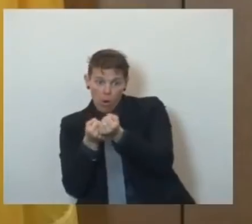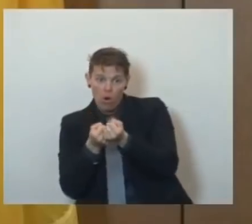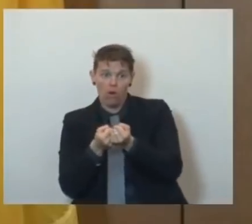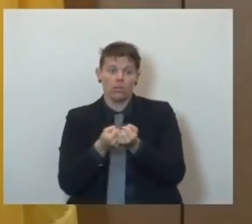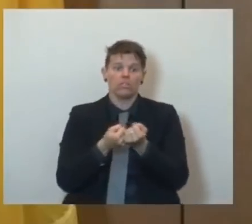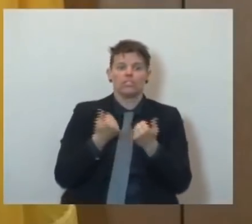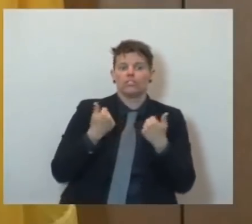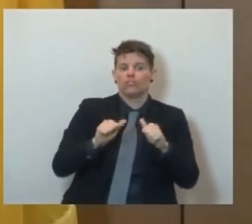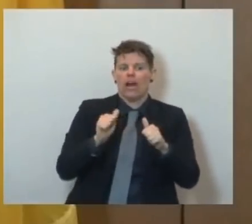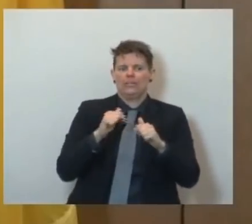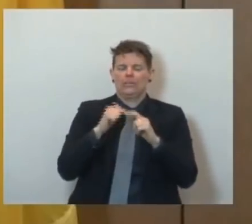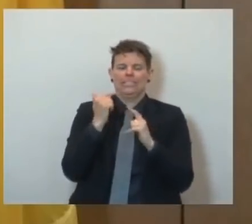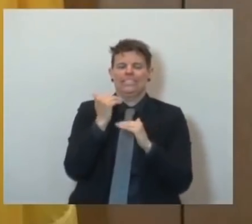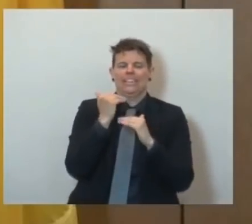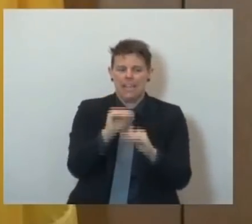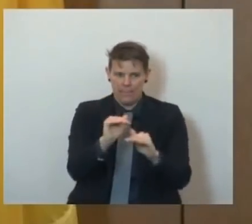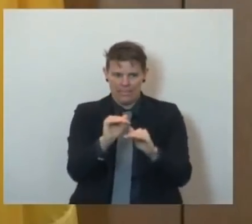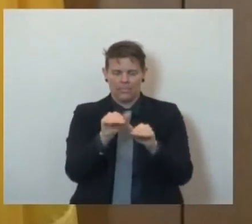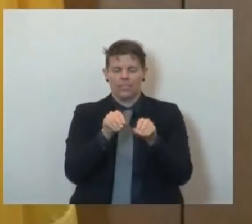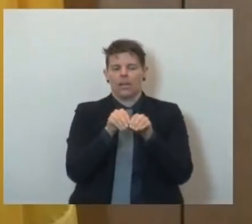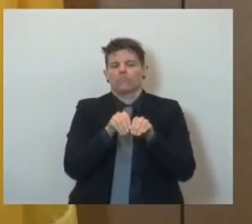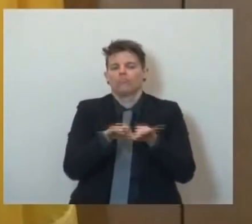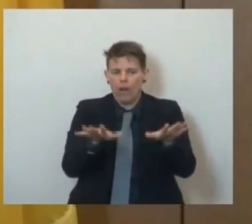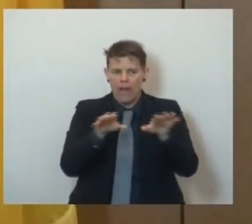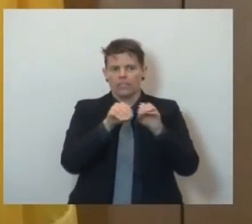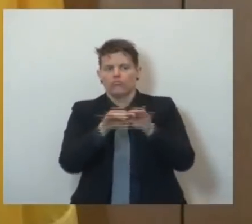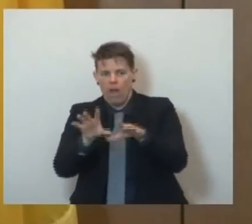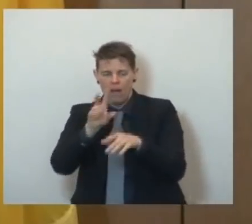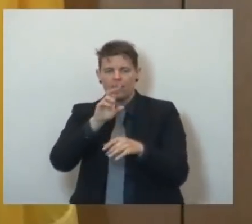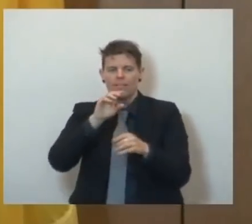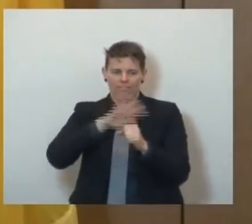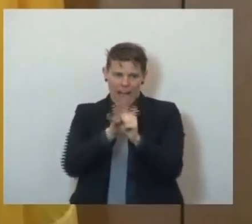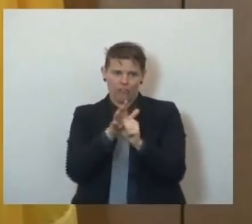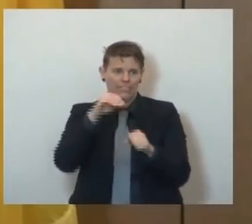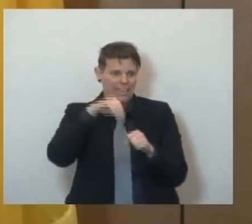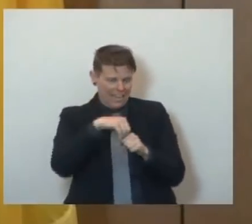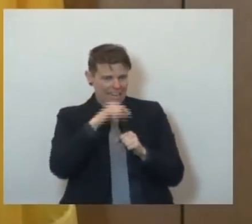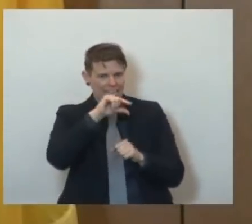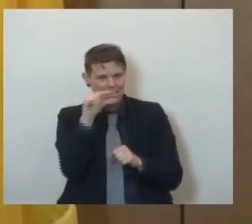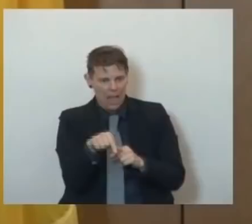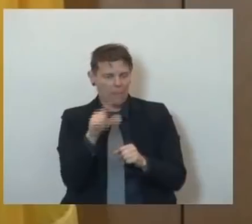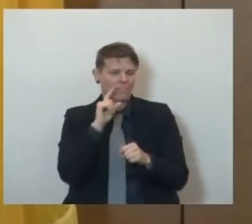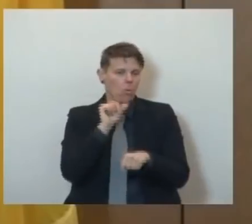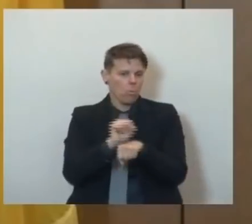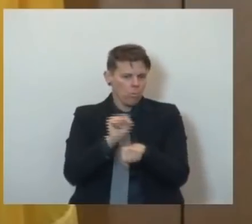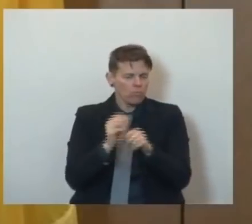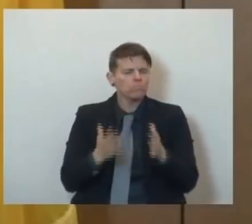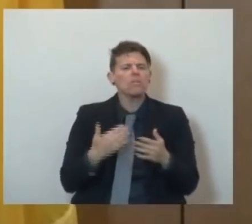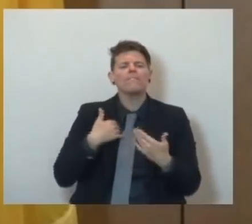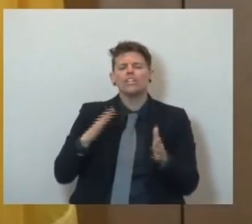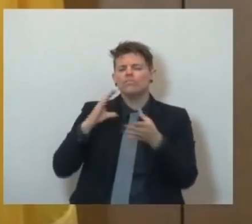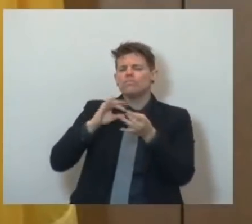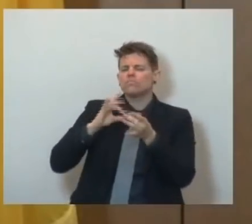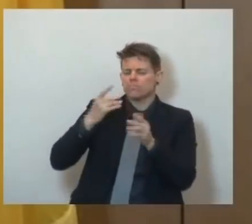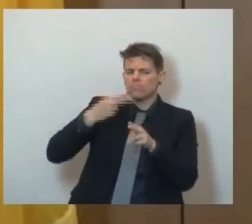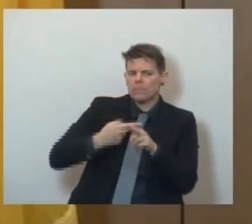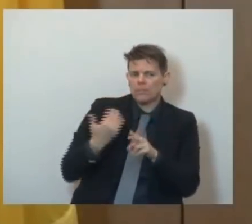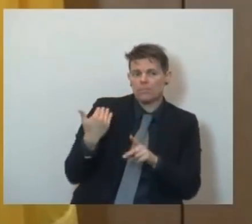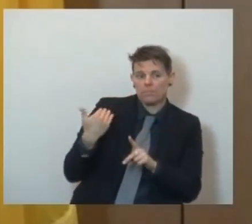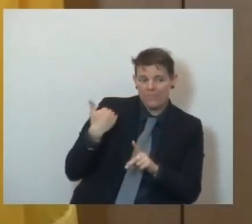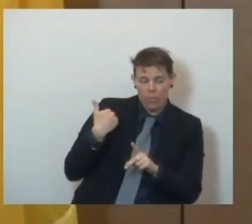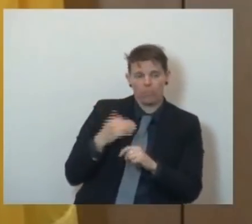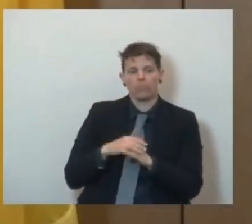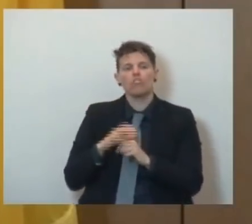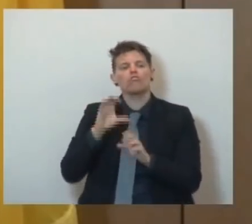and transmission into Gallup is being worked out, as I referenced earlier. You should expect, Chris, to get more